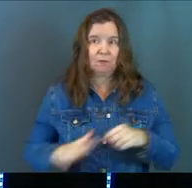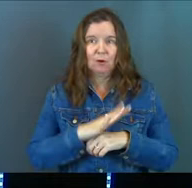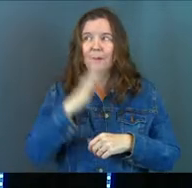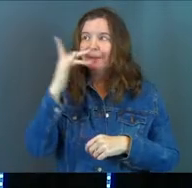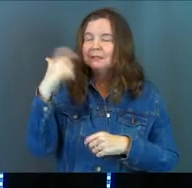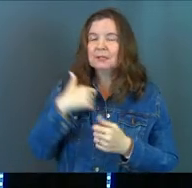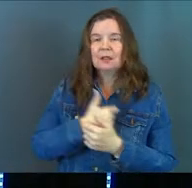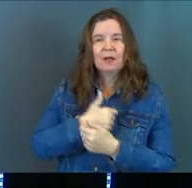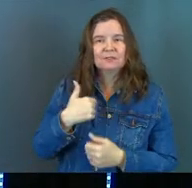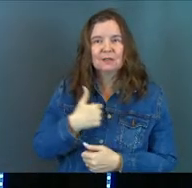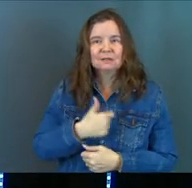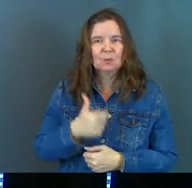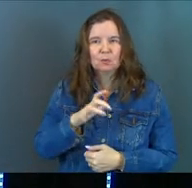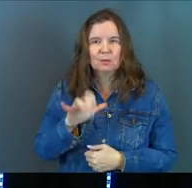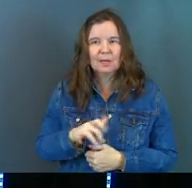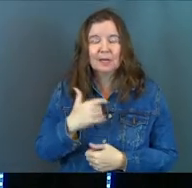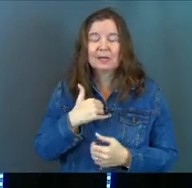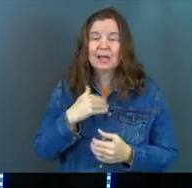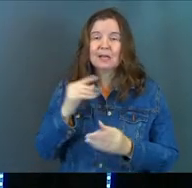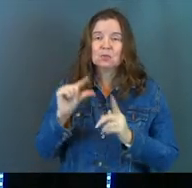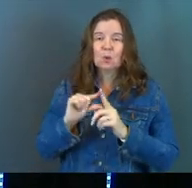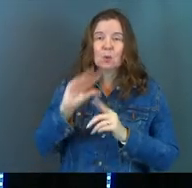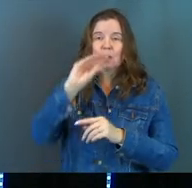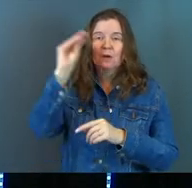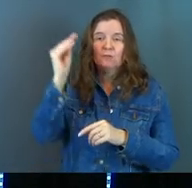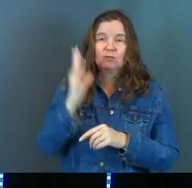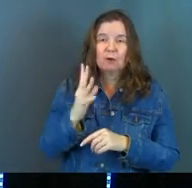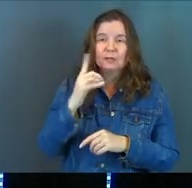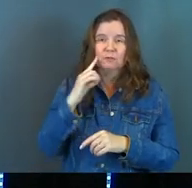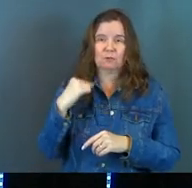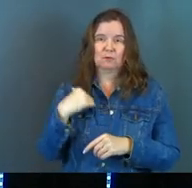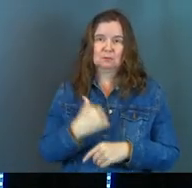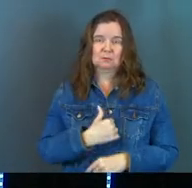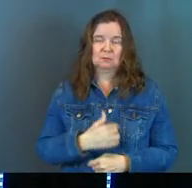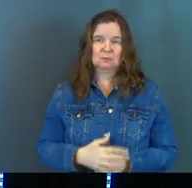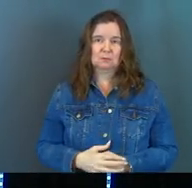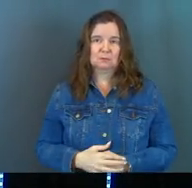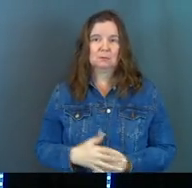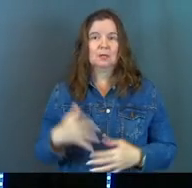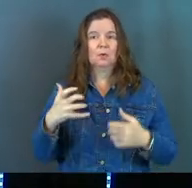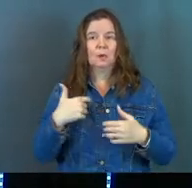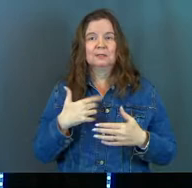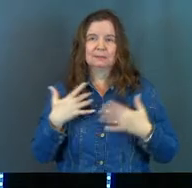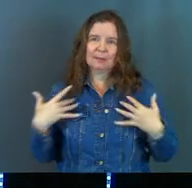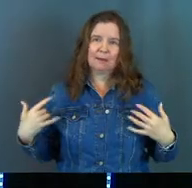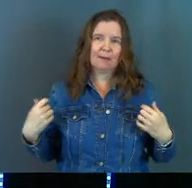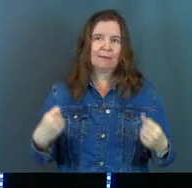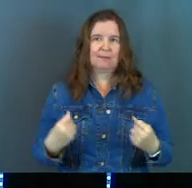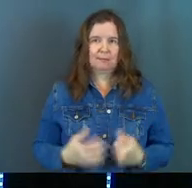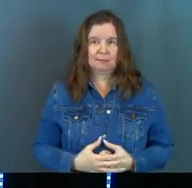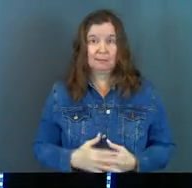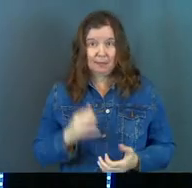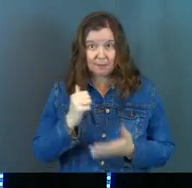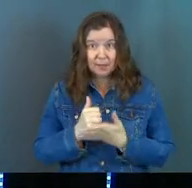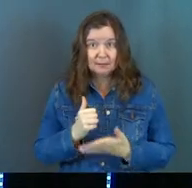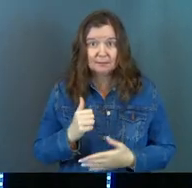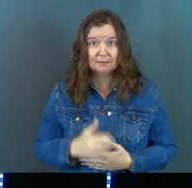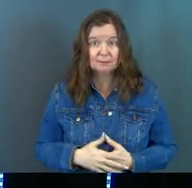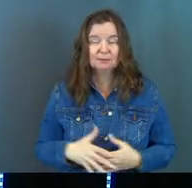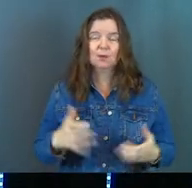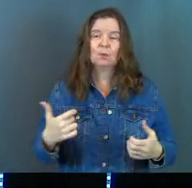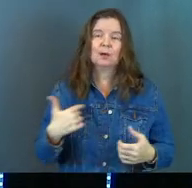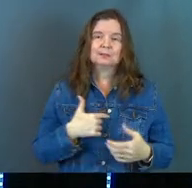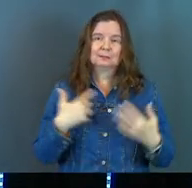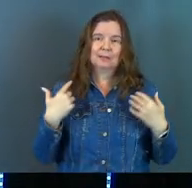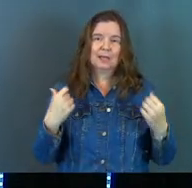loves us and he's got a word of grace for us, and he wants us to be healthy. Amen? He